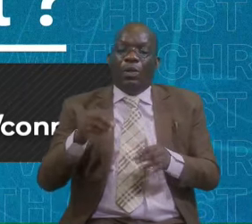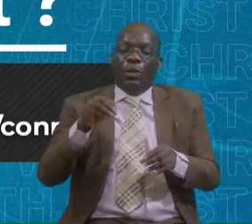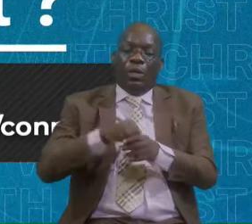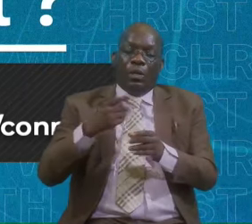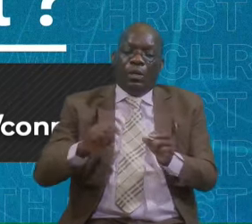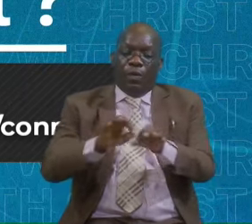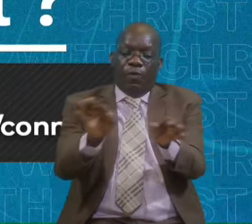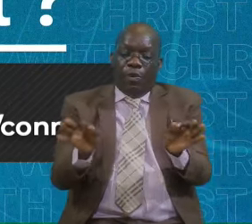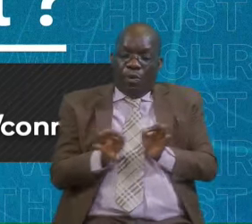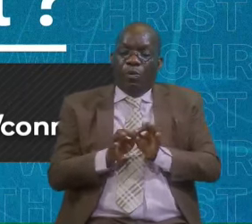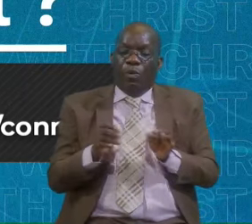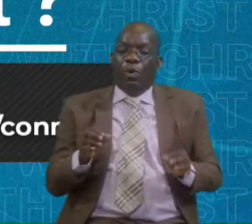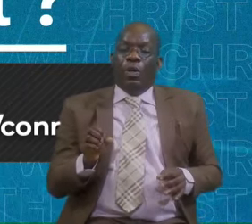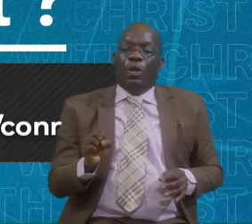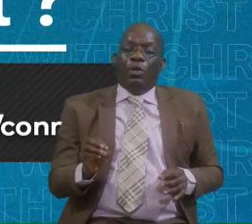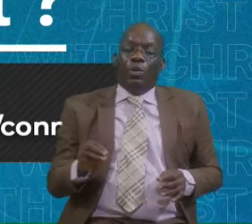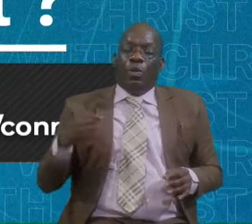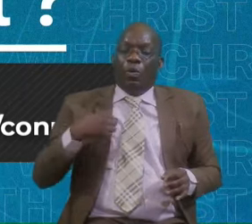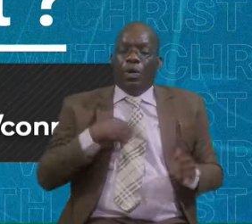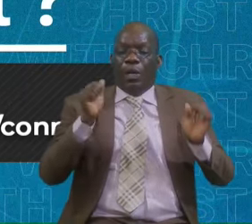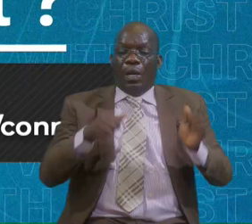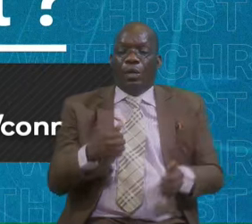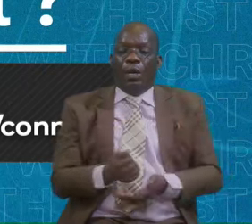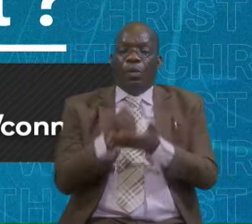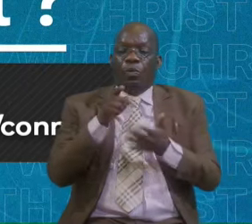you further in your new work with Christ.